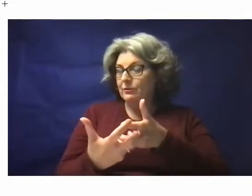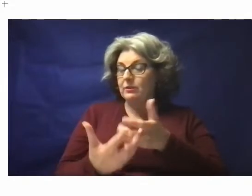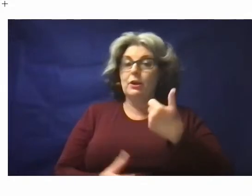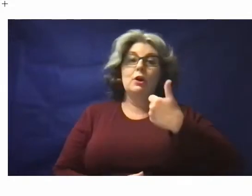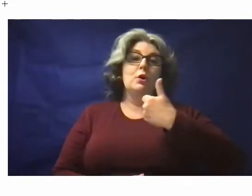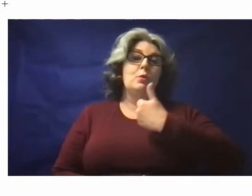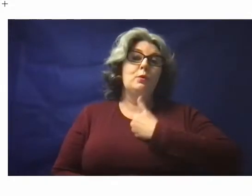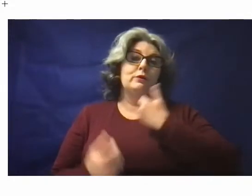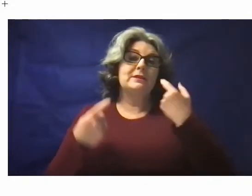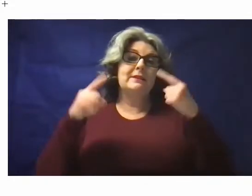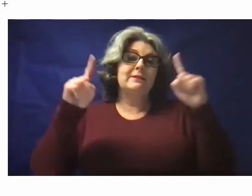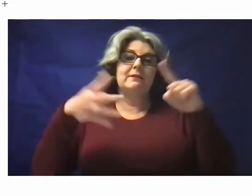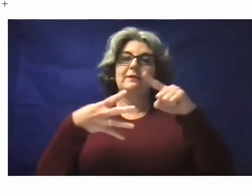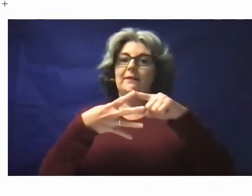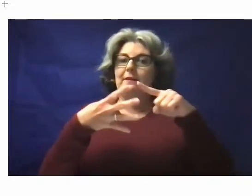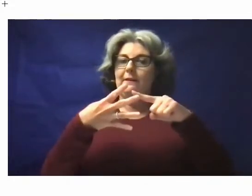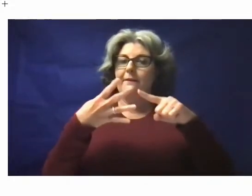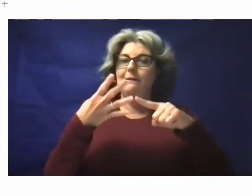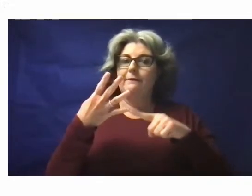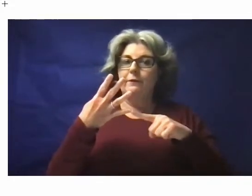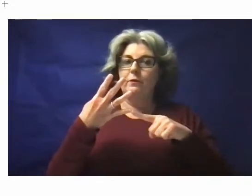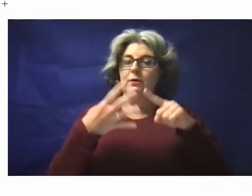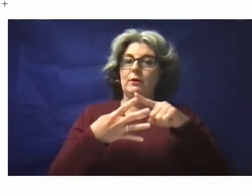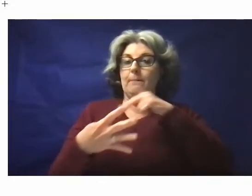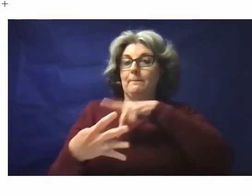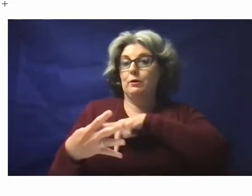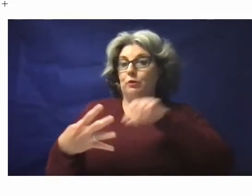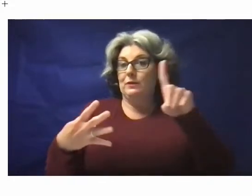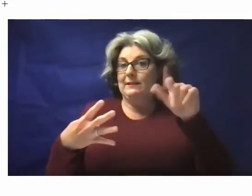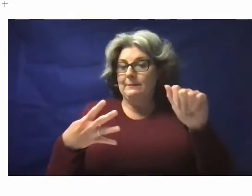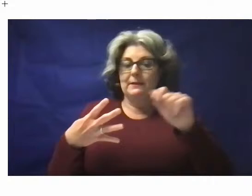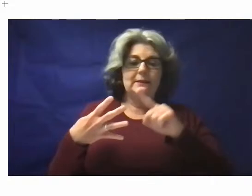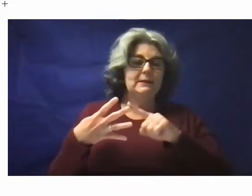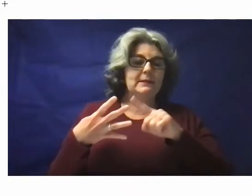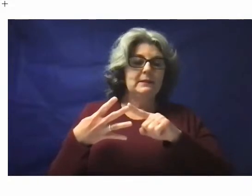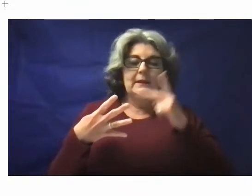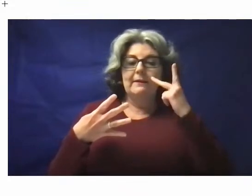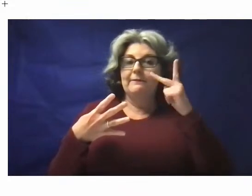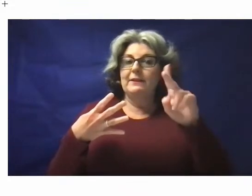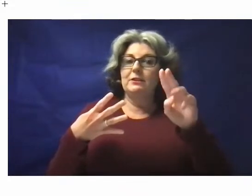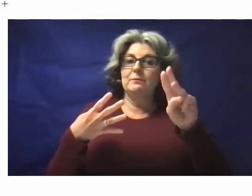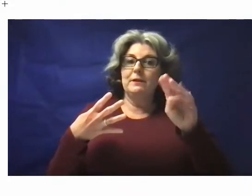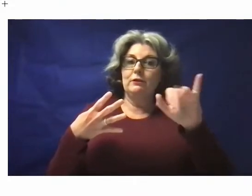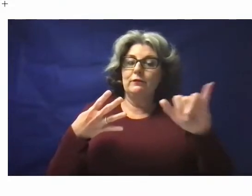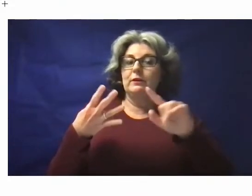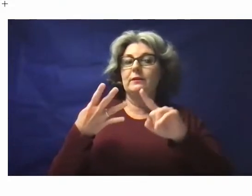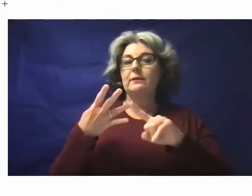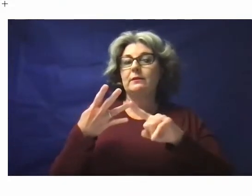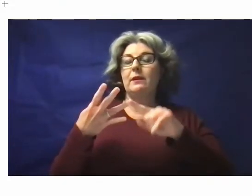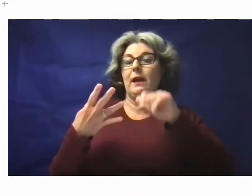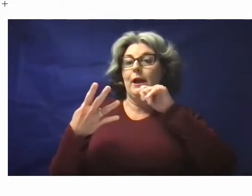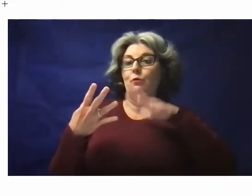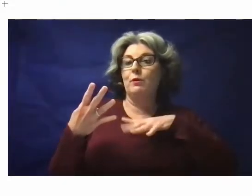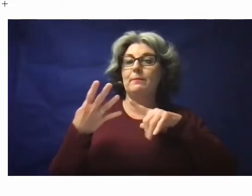only 4 pieces, right? There's persons with disabilities, visible minority, woman, or Aboriginal person.